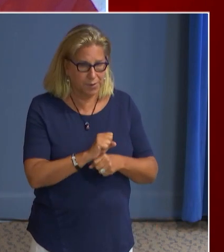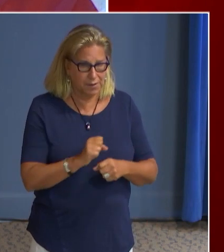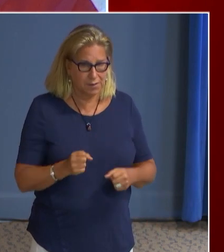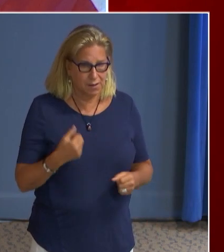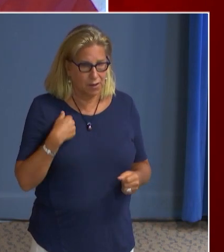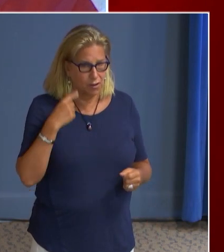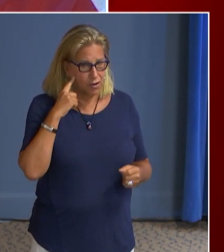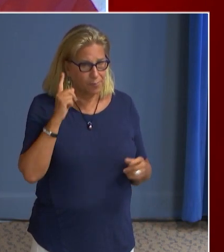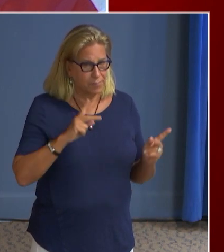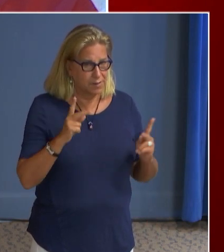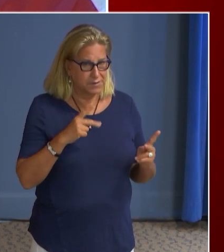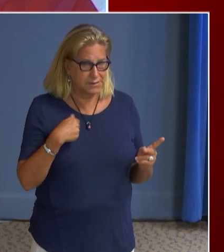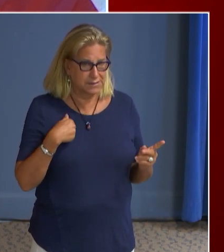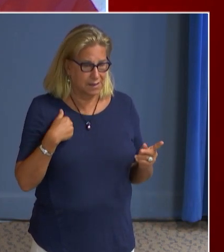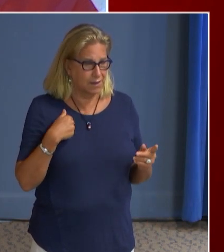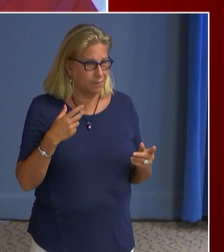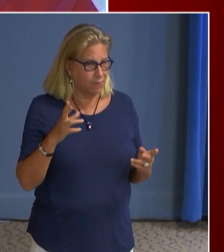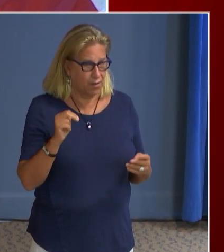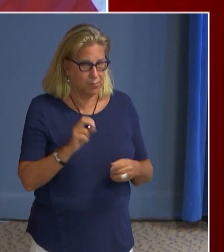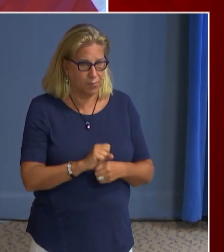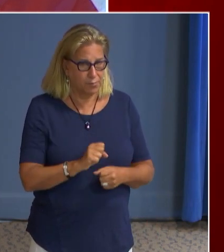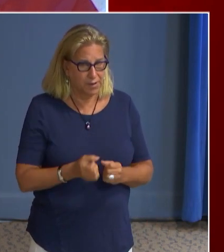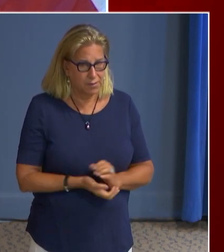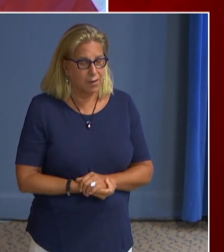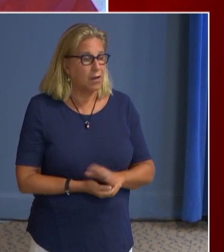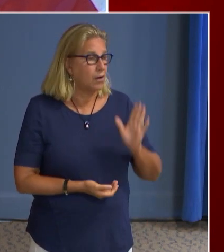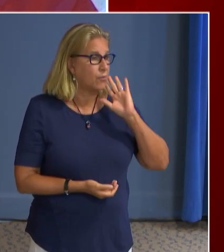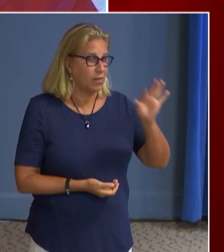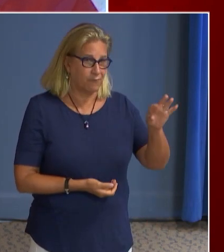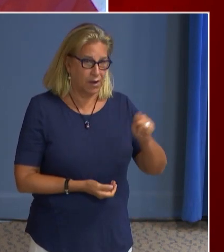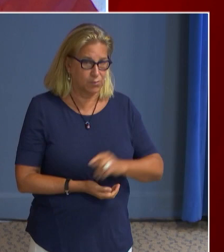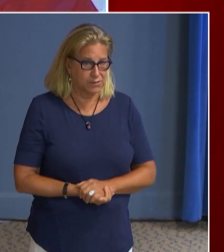there might be. Okay, well, we will find out about that, but